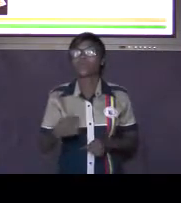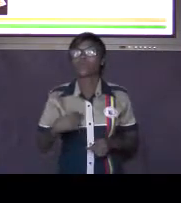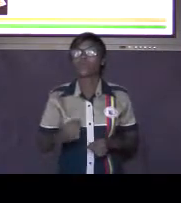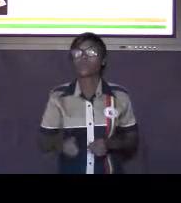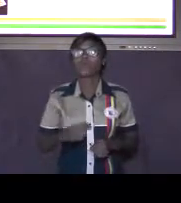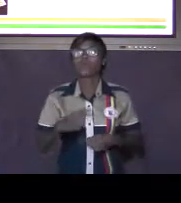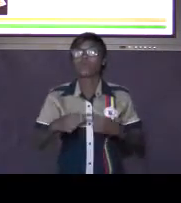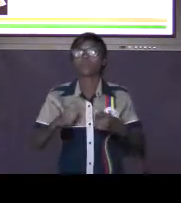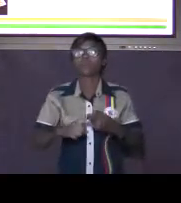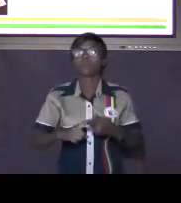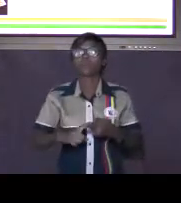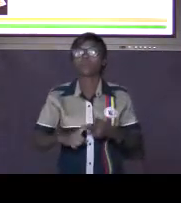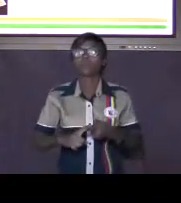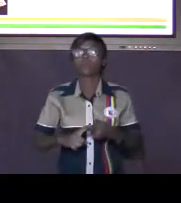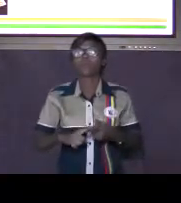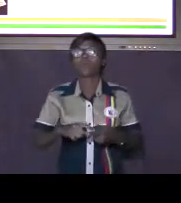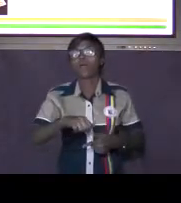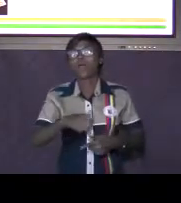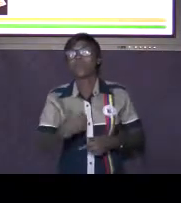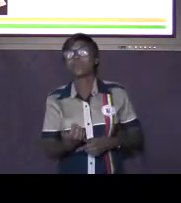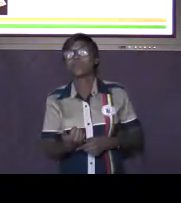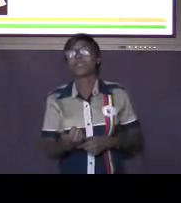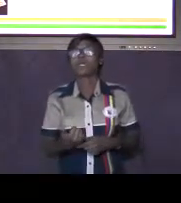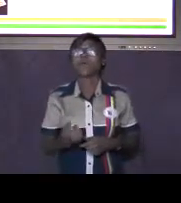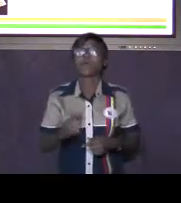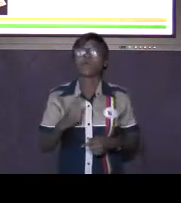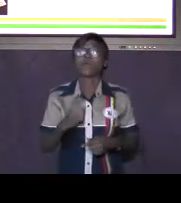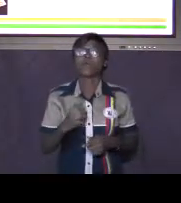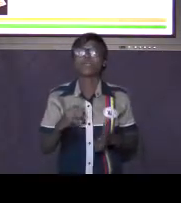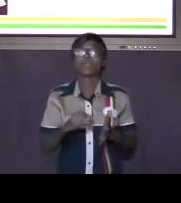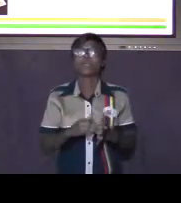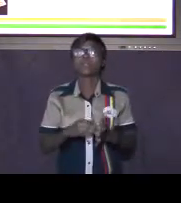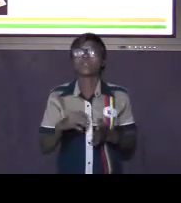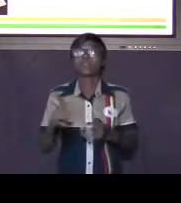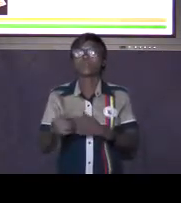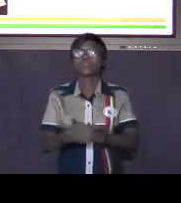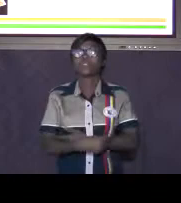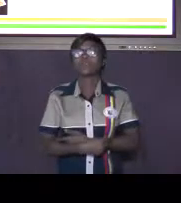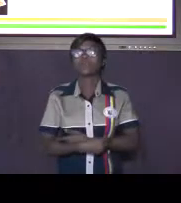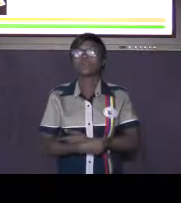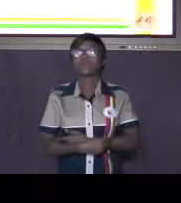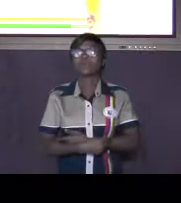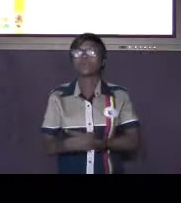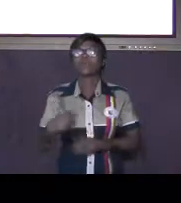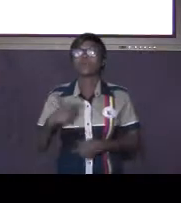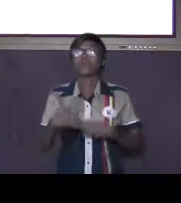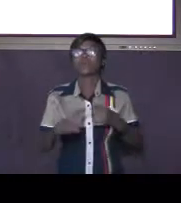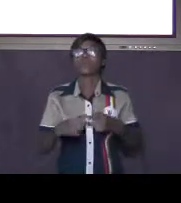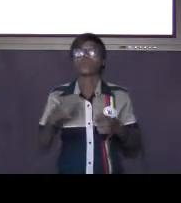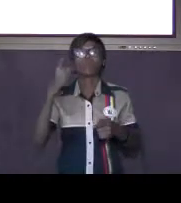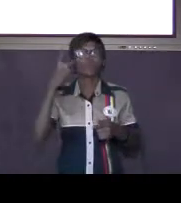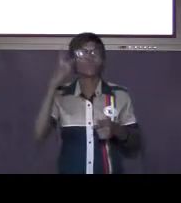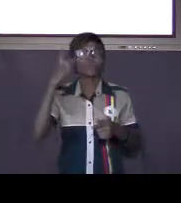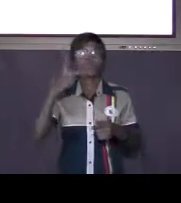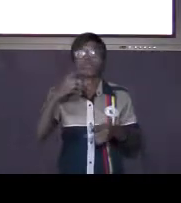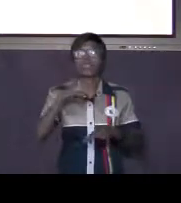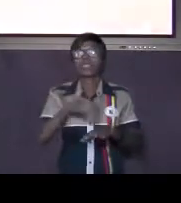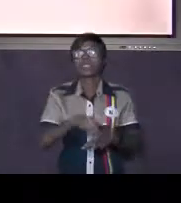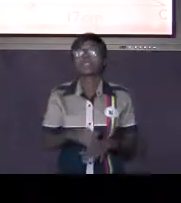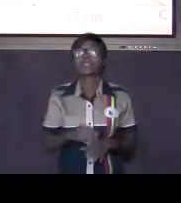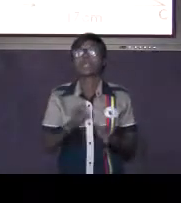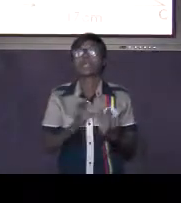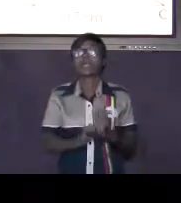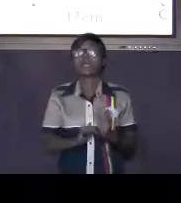Today we will extend our work on area to real-life applications. We'll be looking at calculating